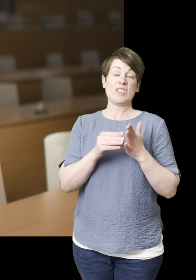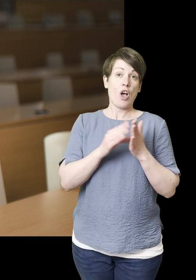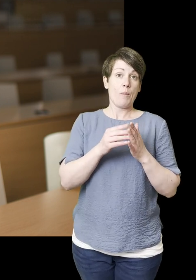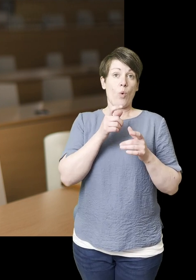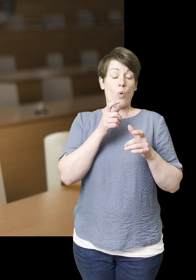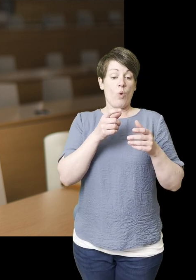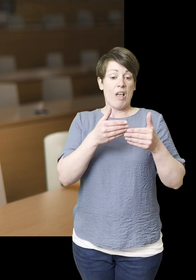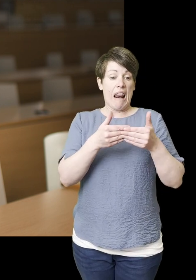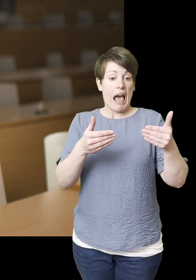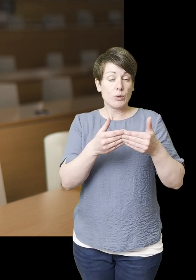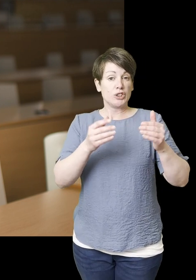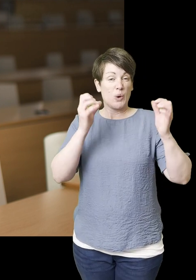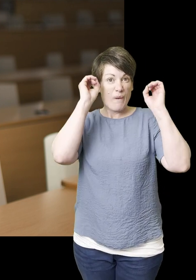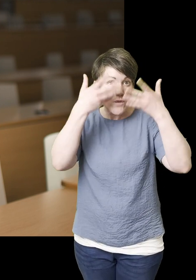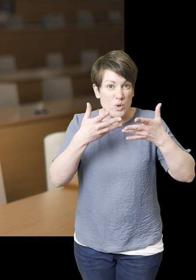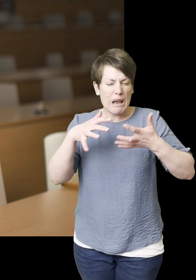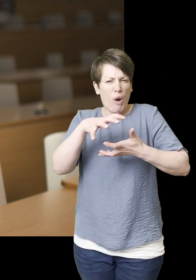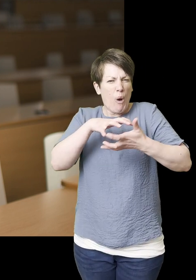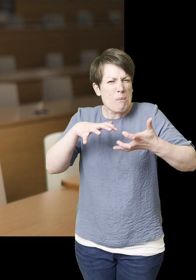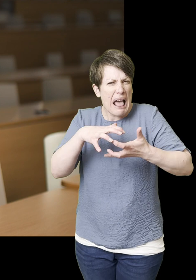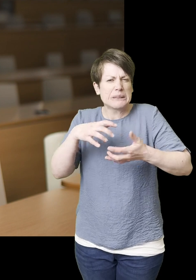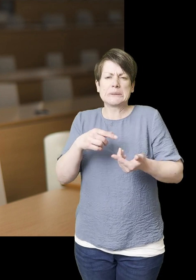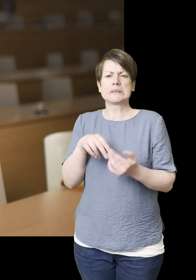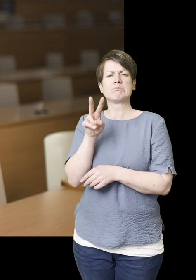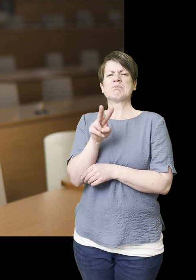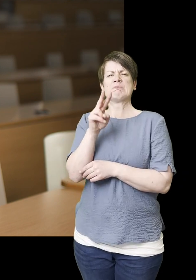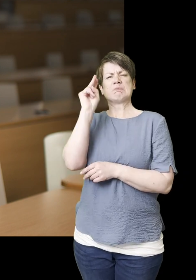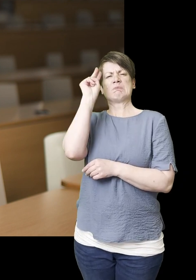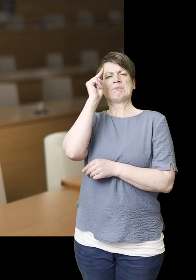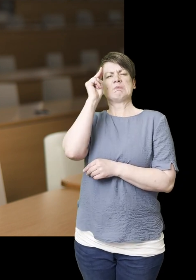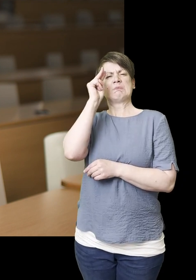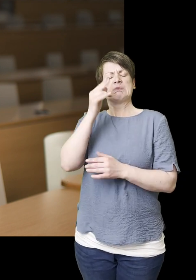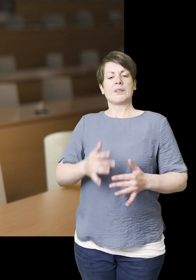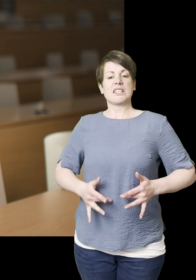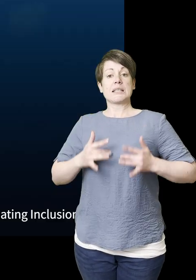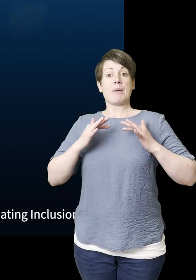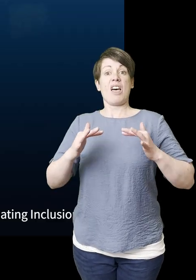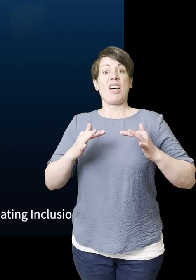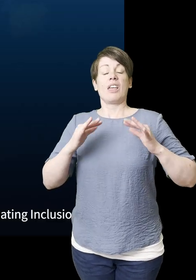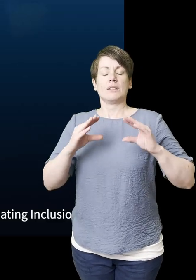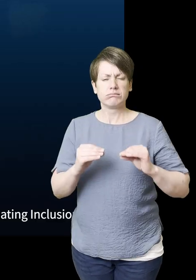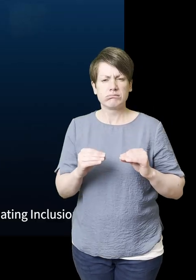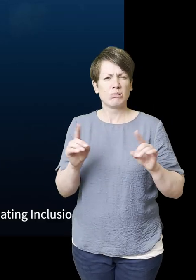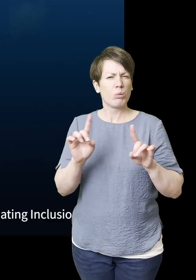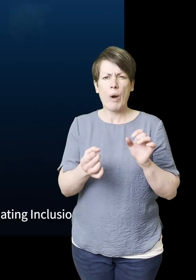or too complex, the participants had to work harder to understand what was happening, which interrupted their feeling of suspense.